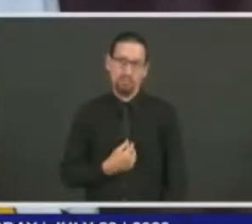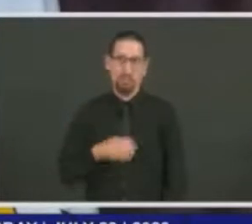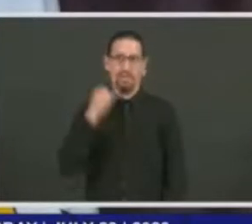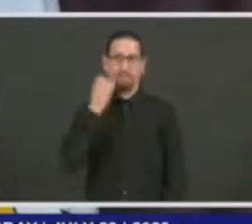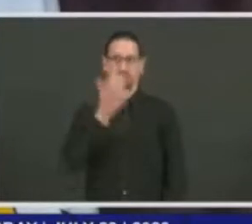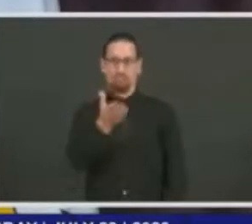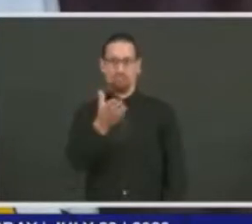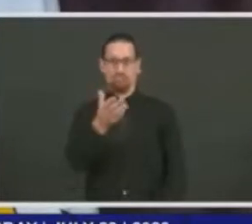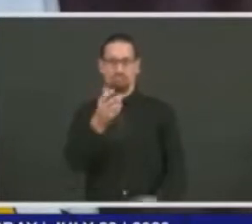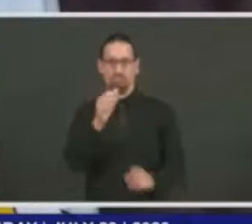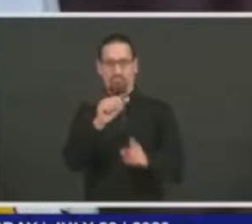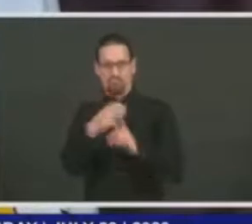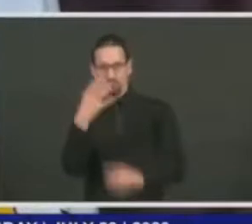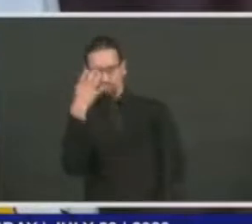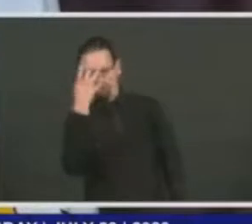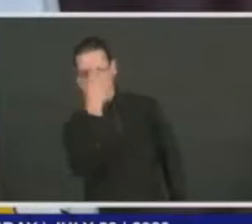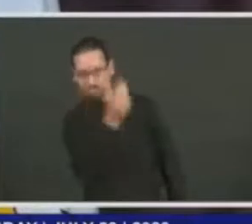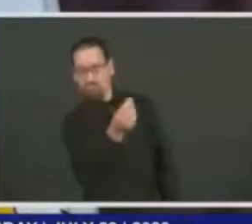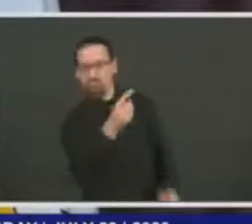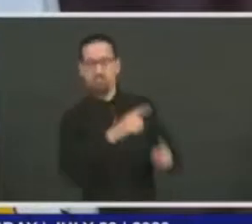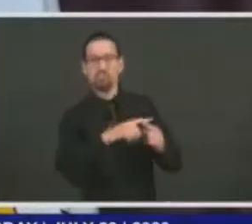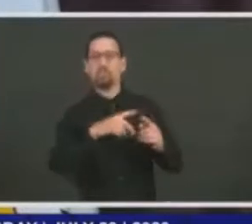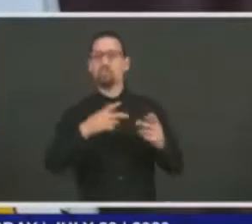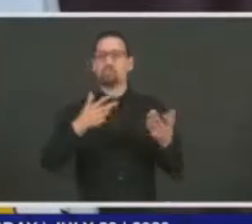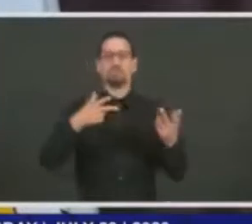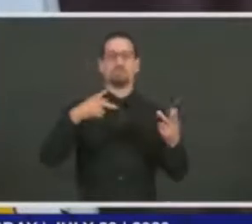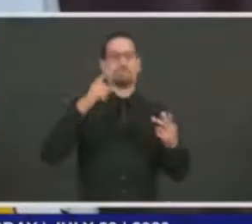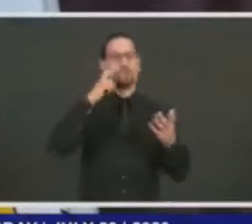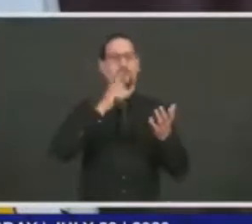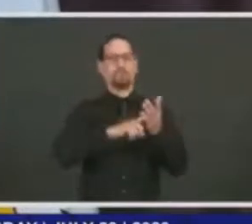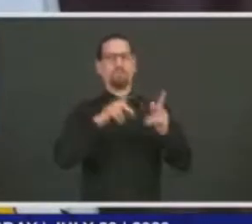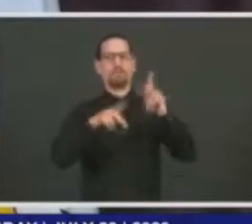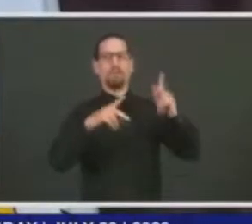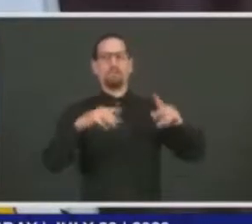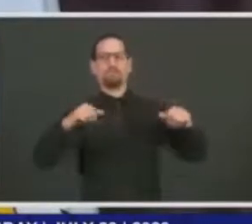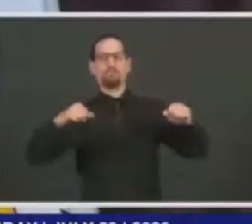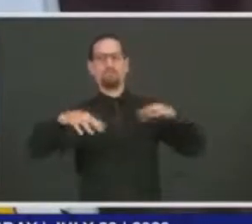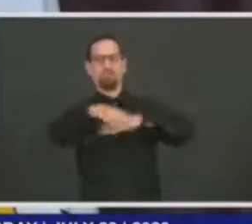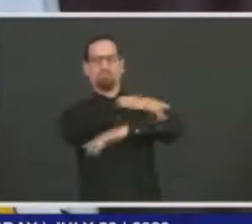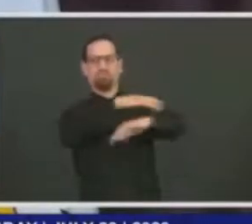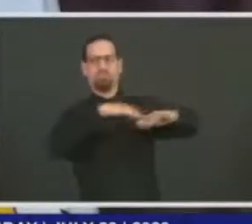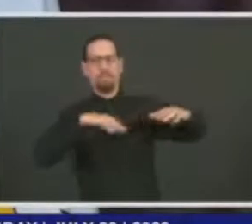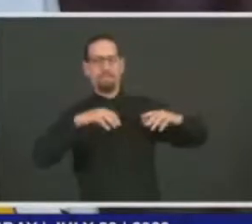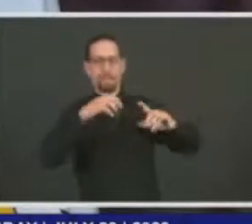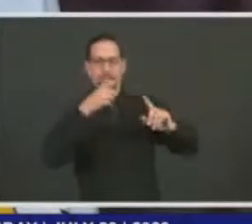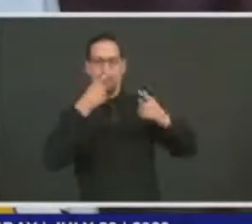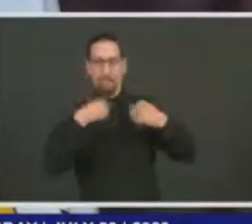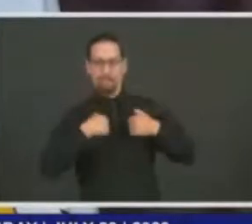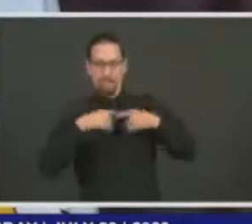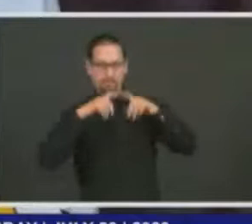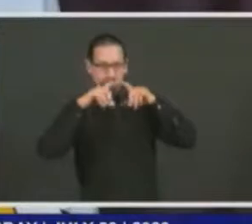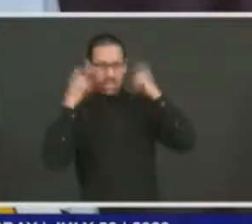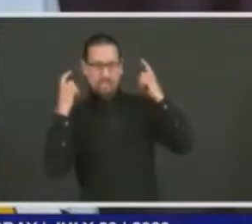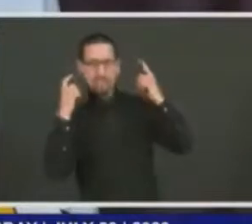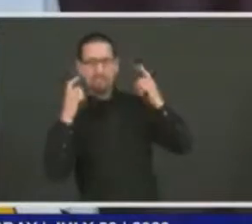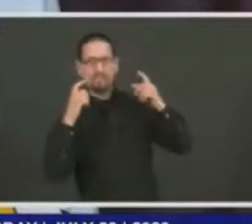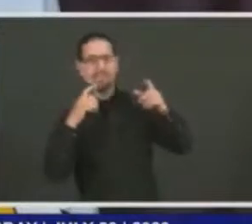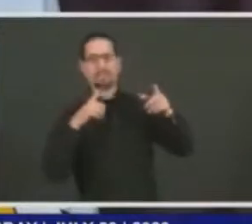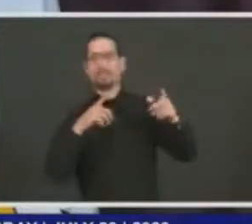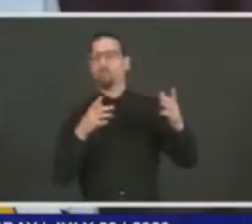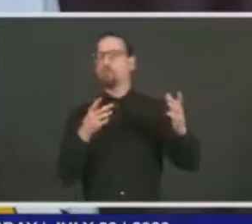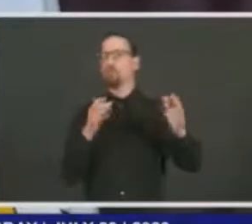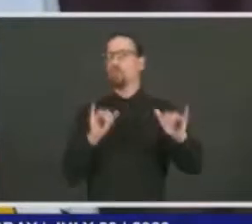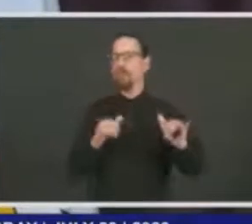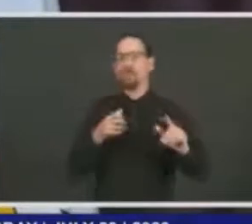with crowds, without masks, is impacting all of the work that we are doing